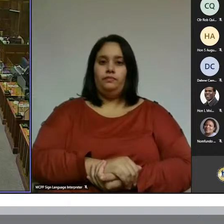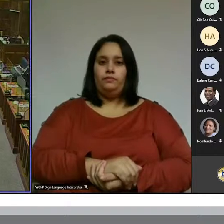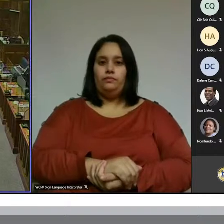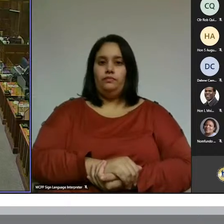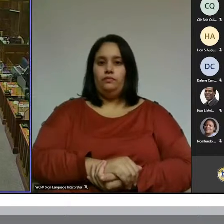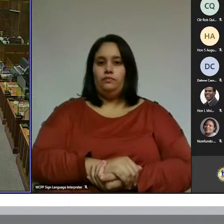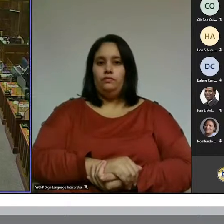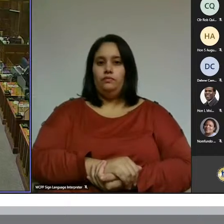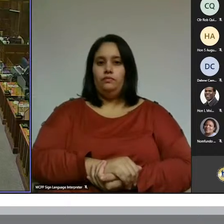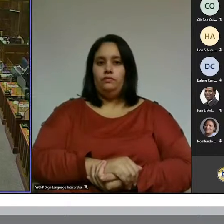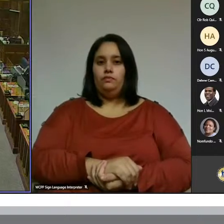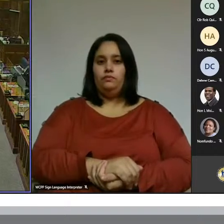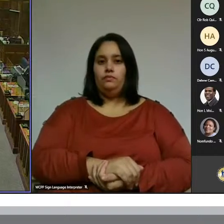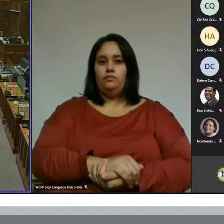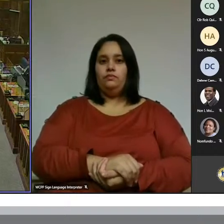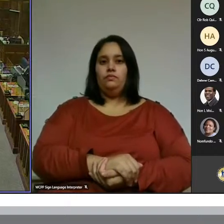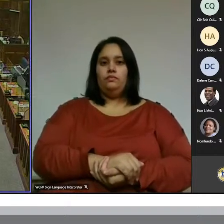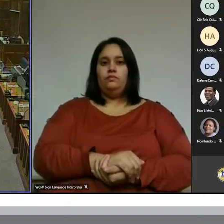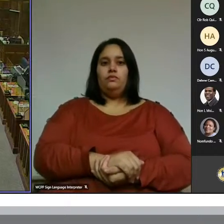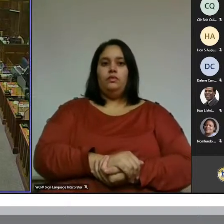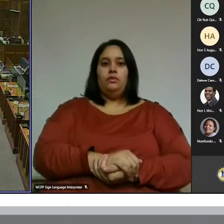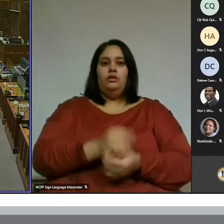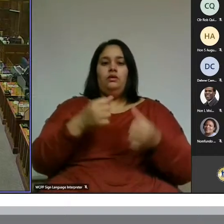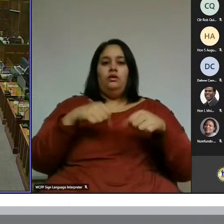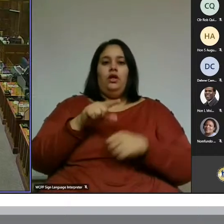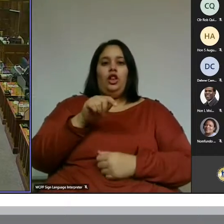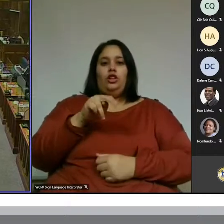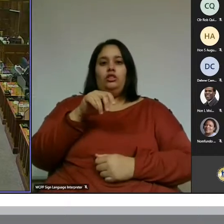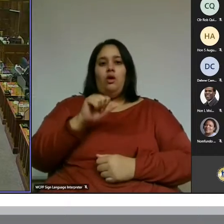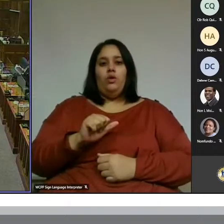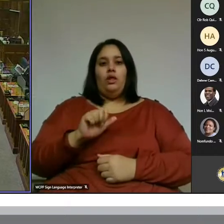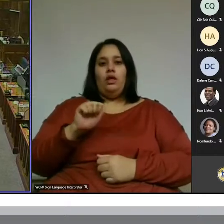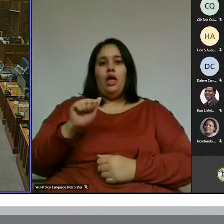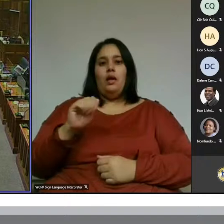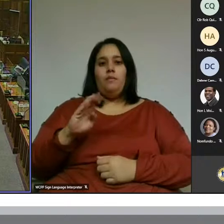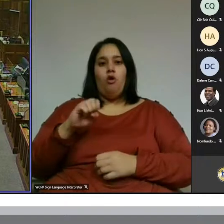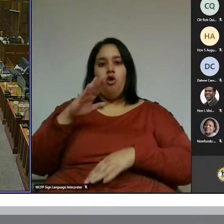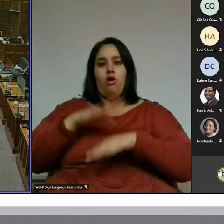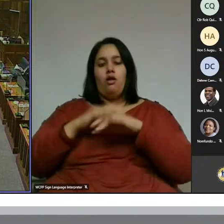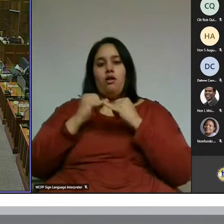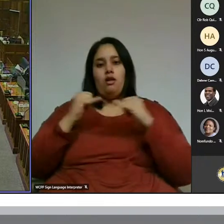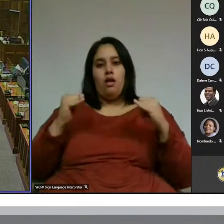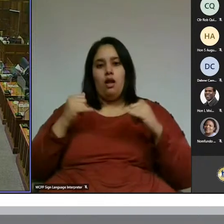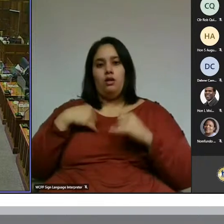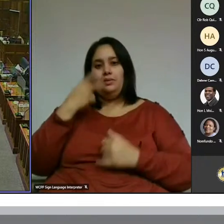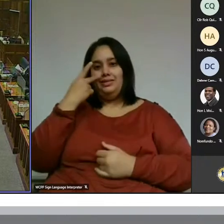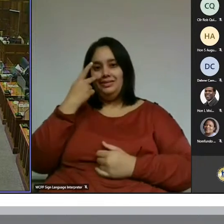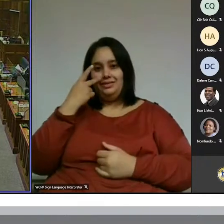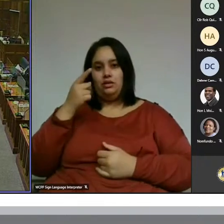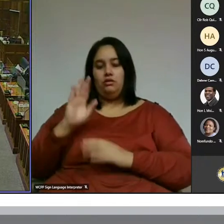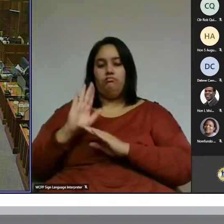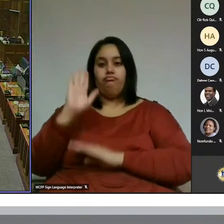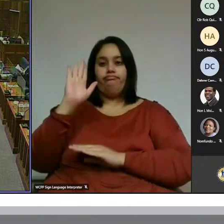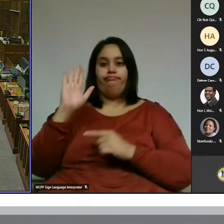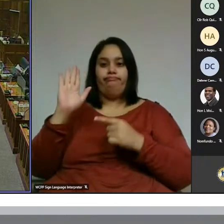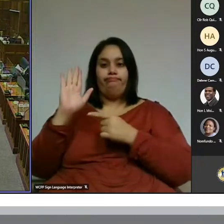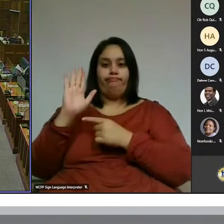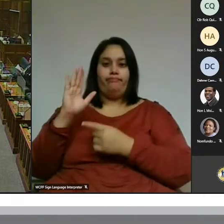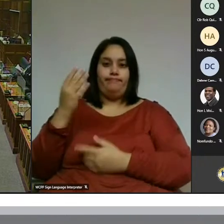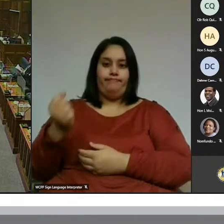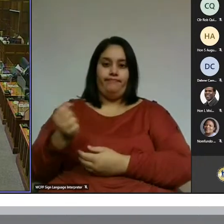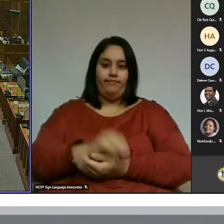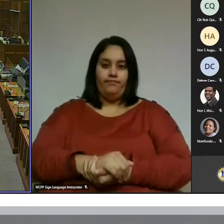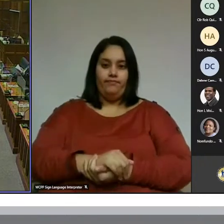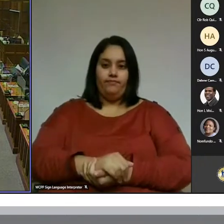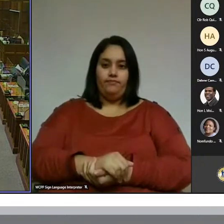Thank you, sir. We also have Tony Abramson online. So I'm just seeing if there is a hand raised, Chair.